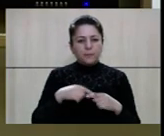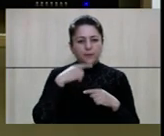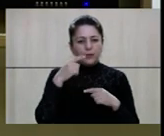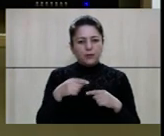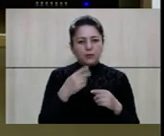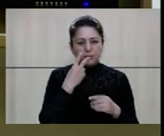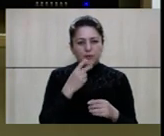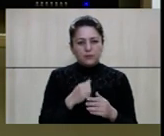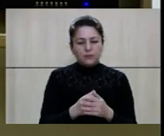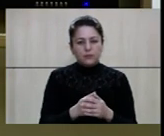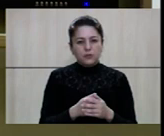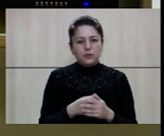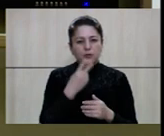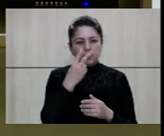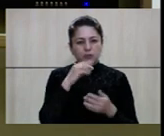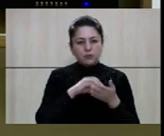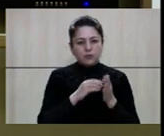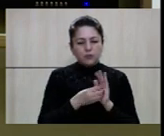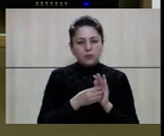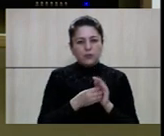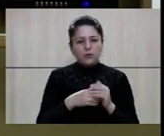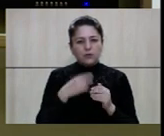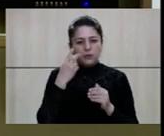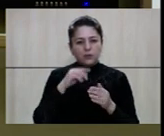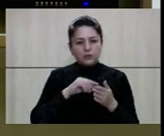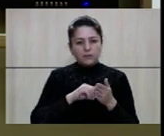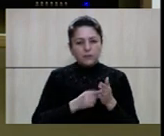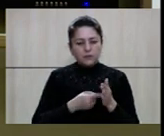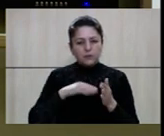Keyingisichi? 2 ta xona, 2 ta virguldan keyin